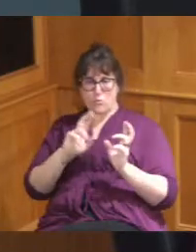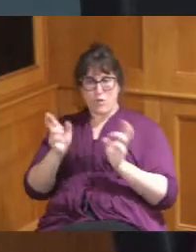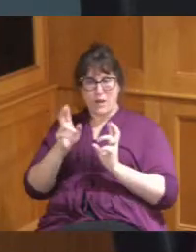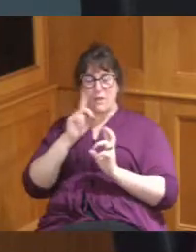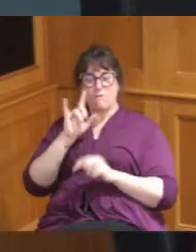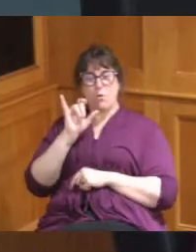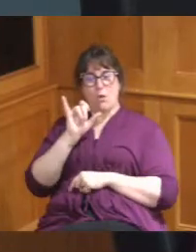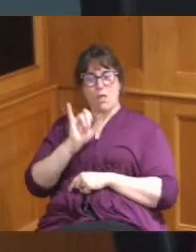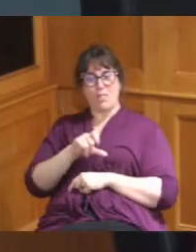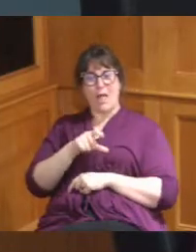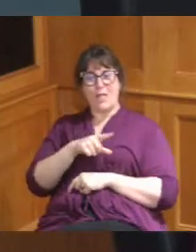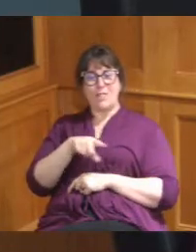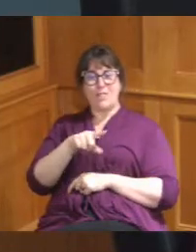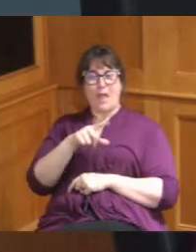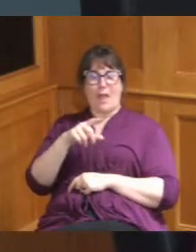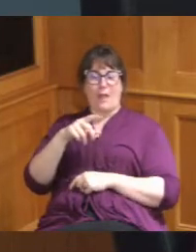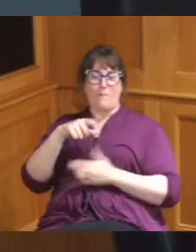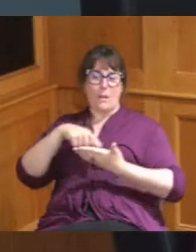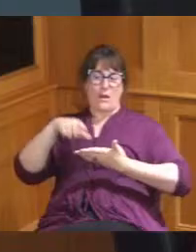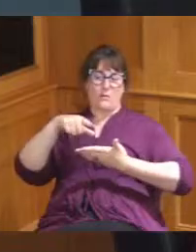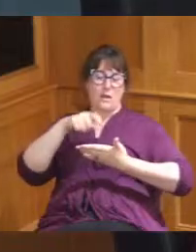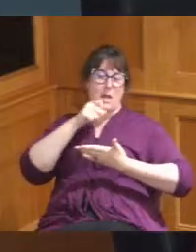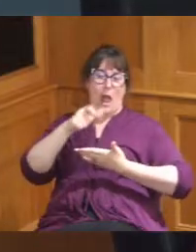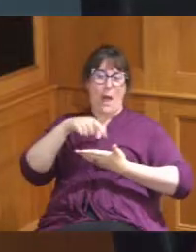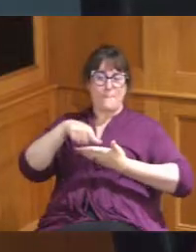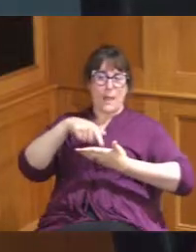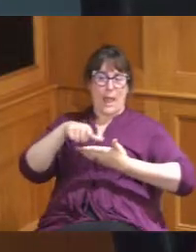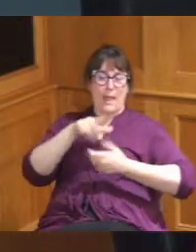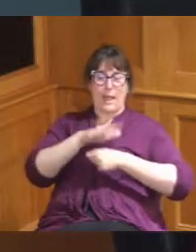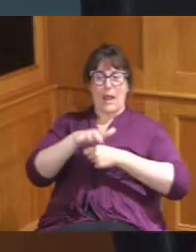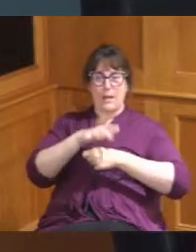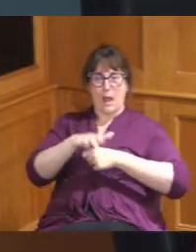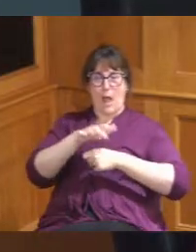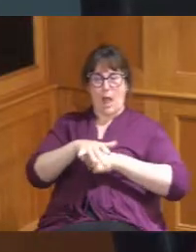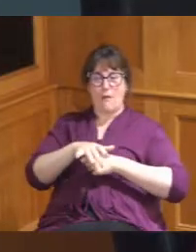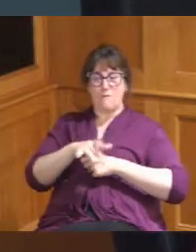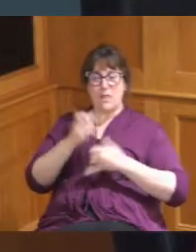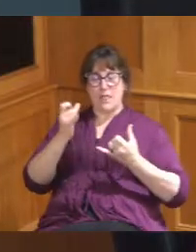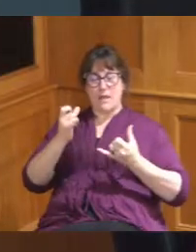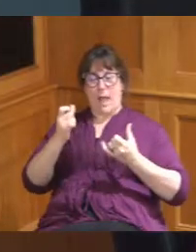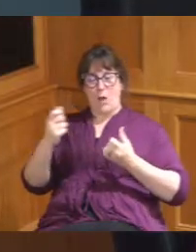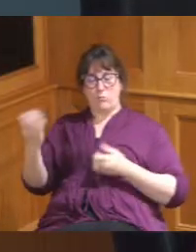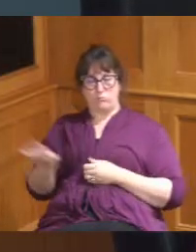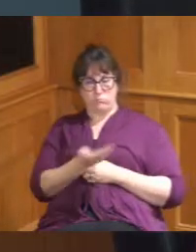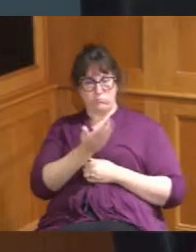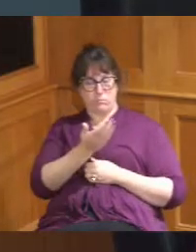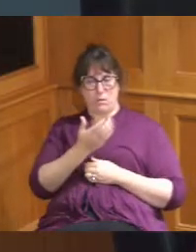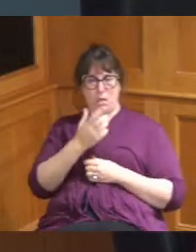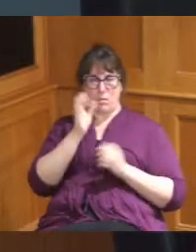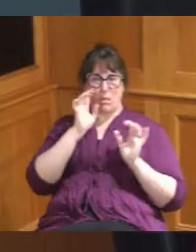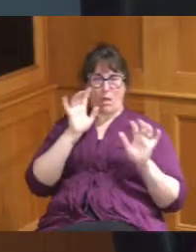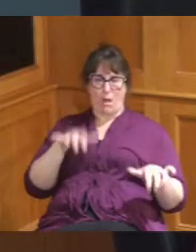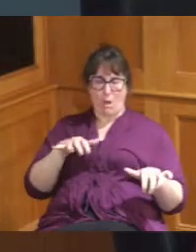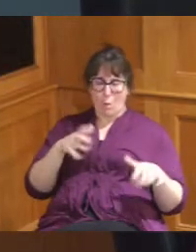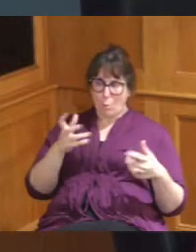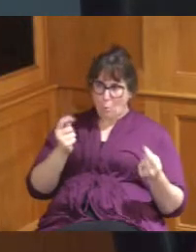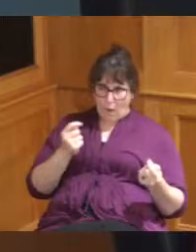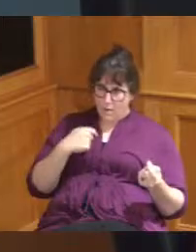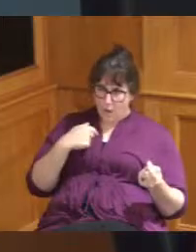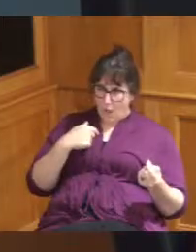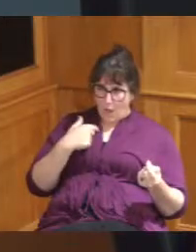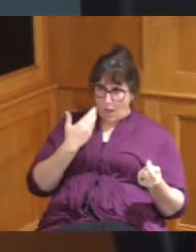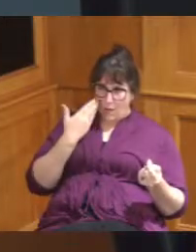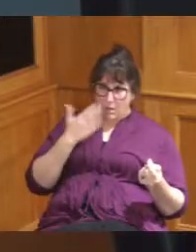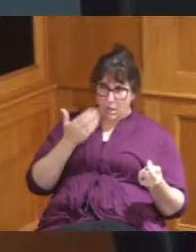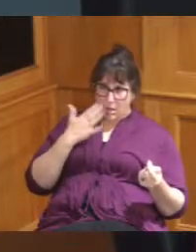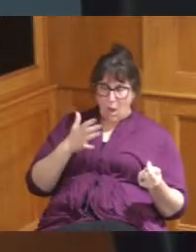putting into the system, not paying anything, and you bring that to their attention and they're like, well, wait a minute, this is new to me. I didn't know that. I didn't mean